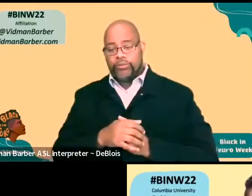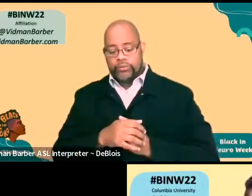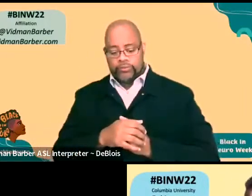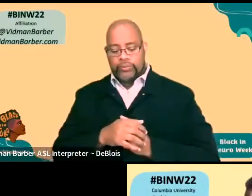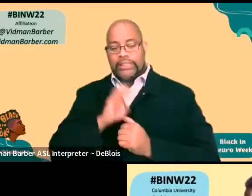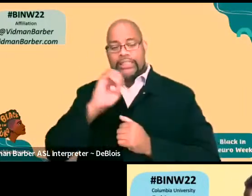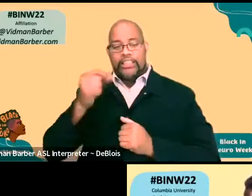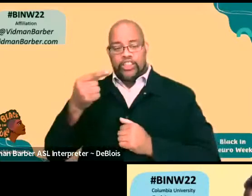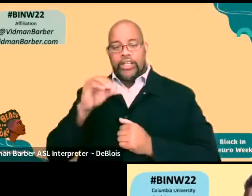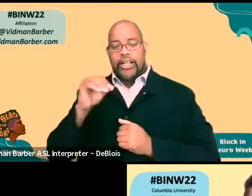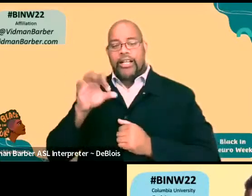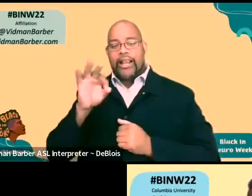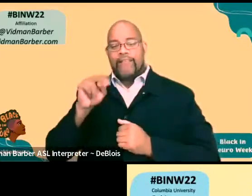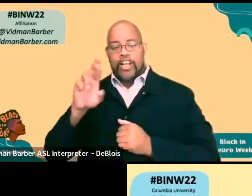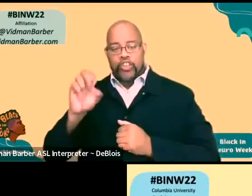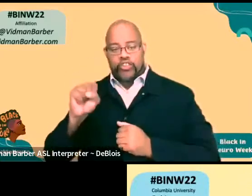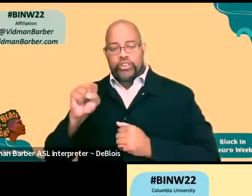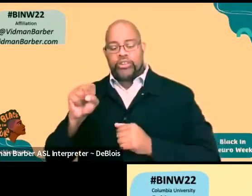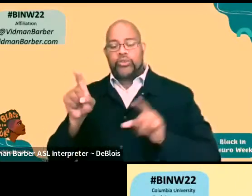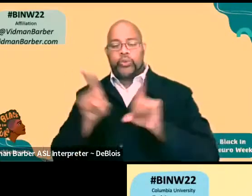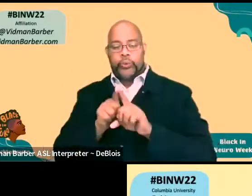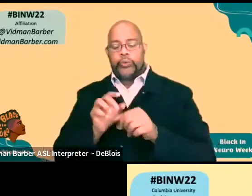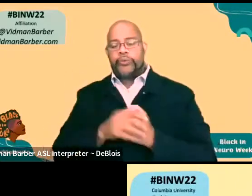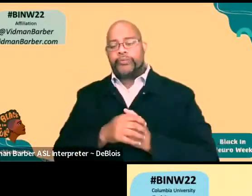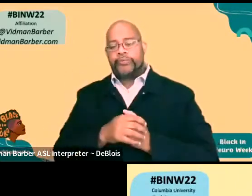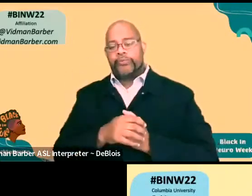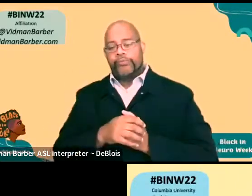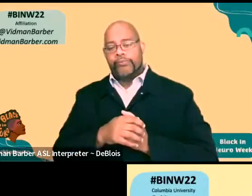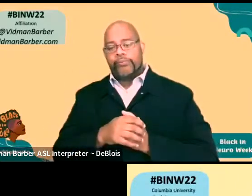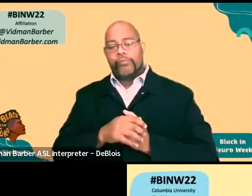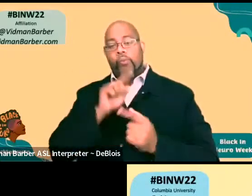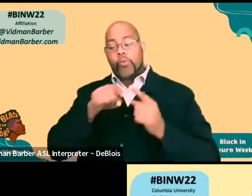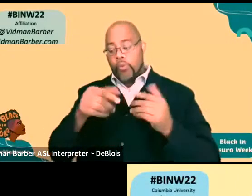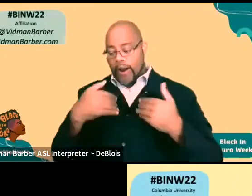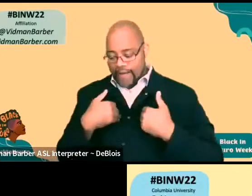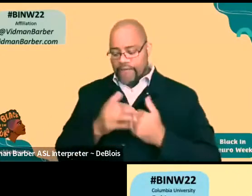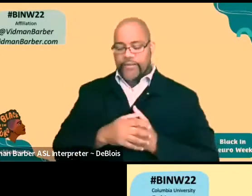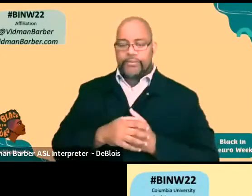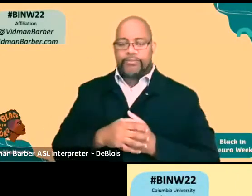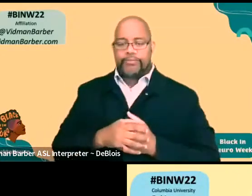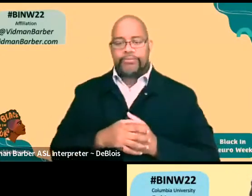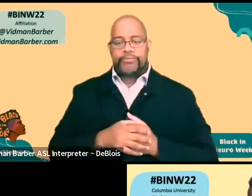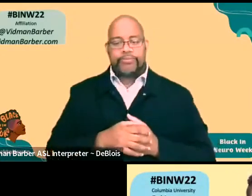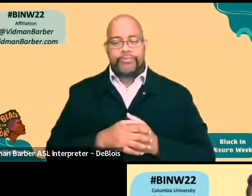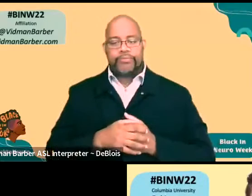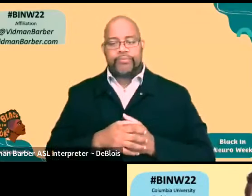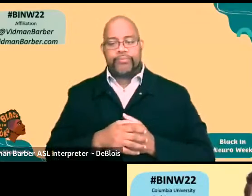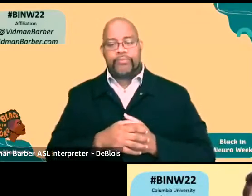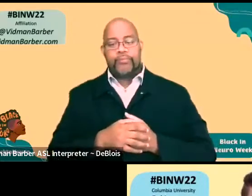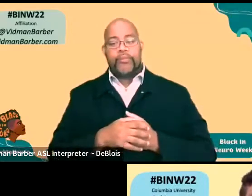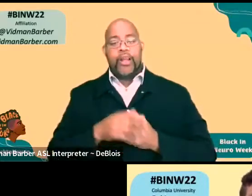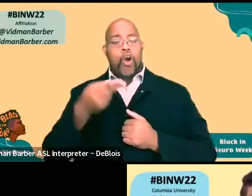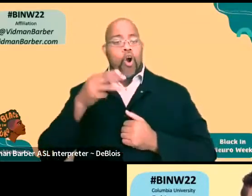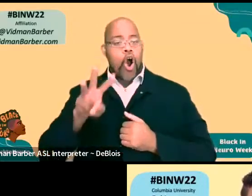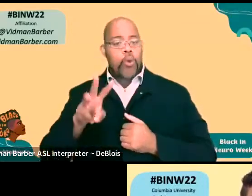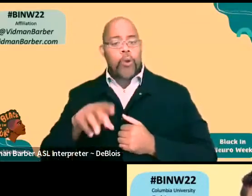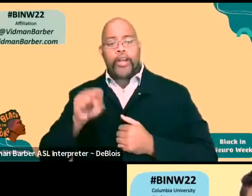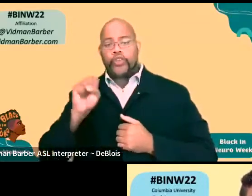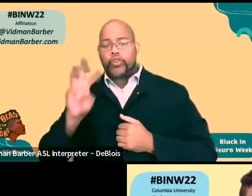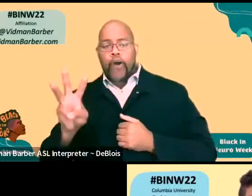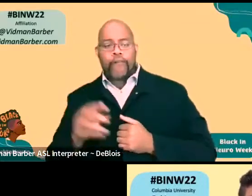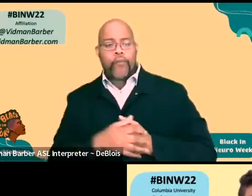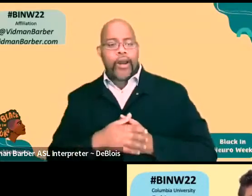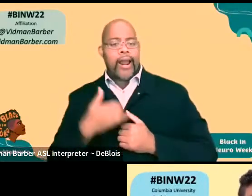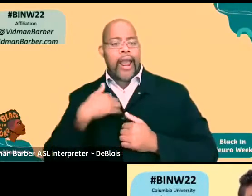for EEG and FNIRS and everything else. Whenever you have a hardware, a software,